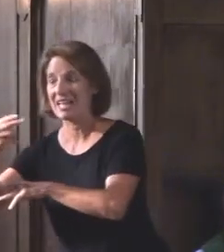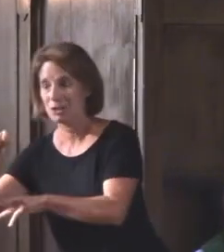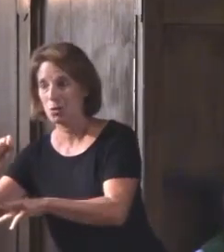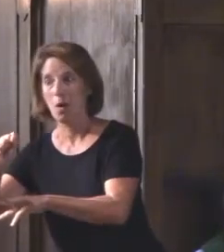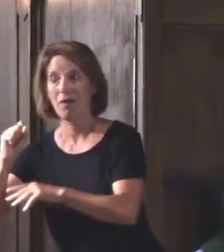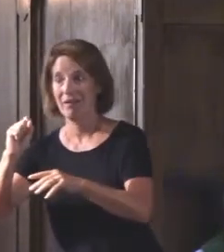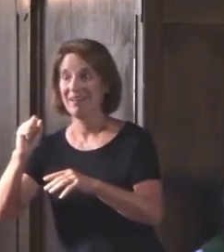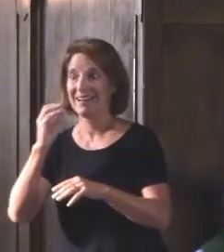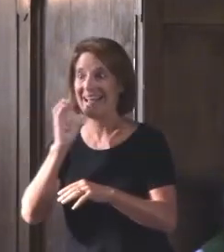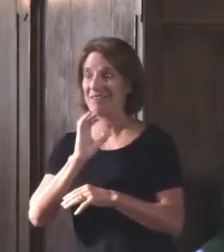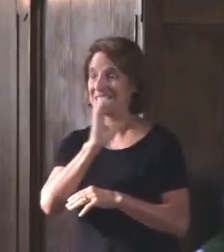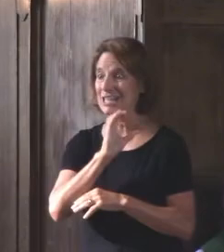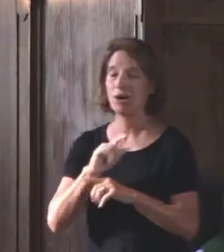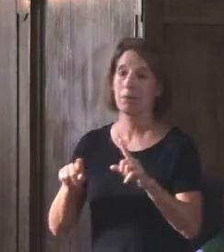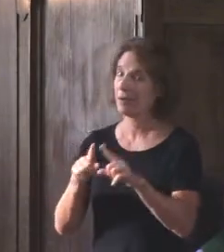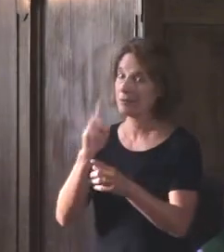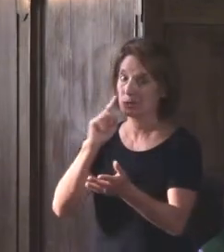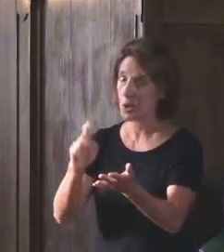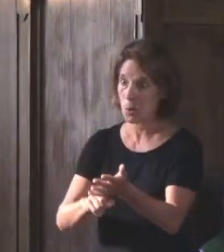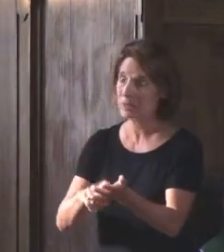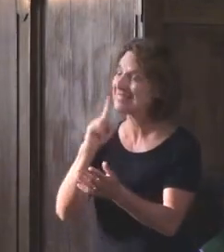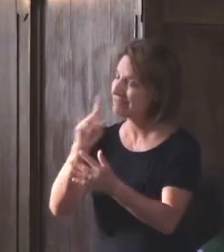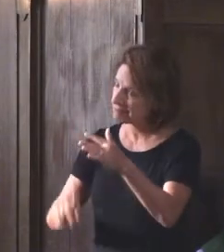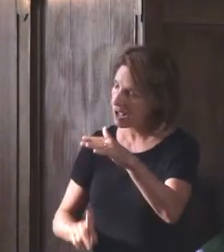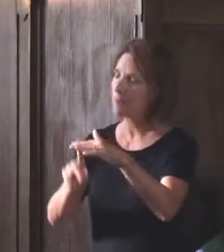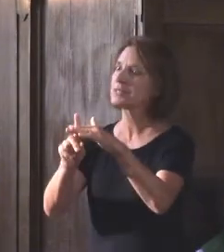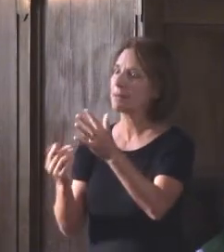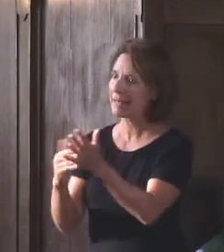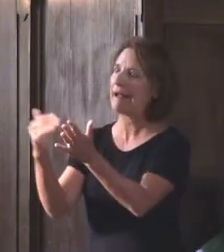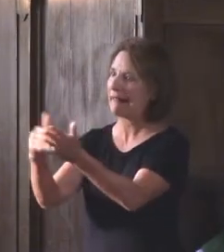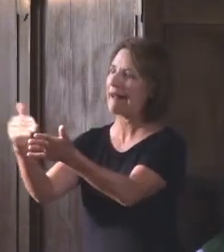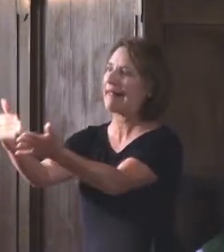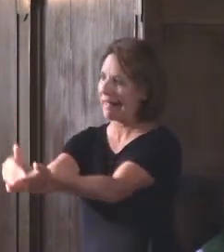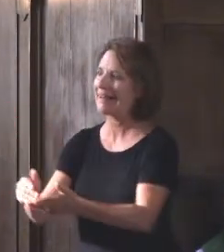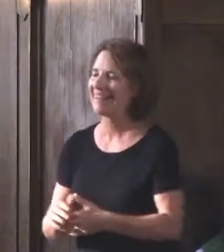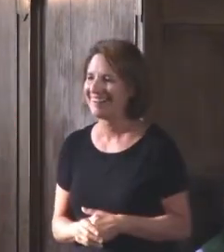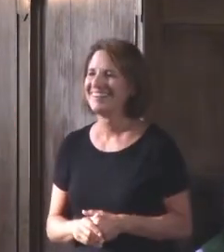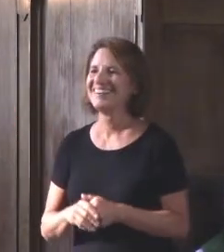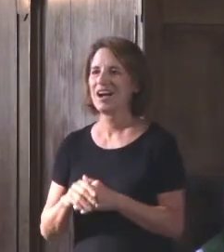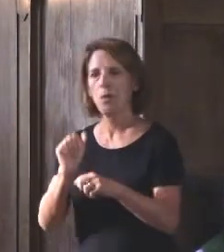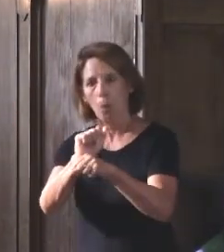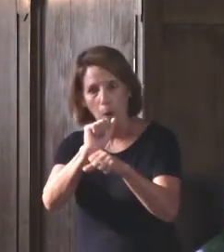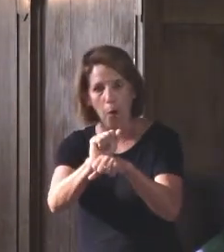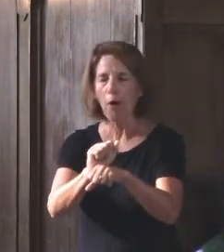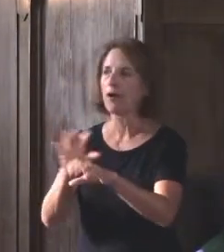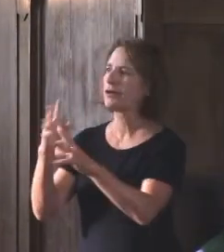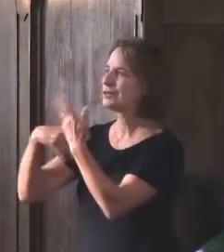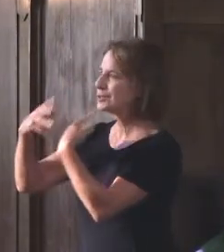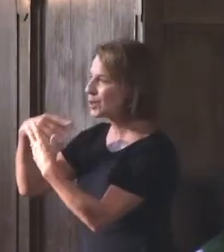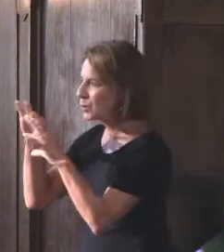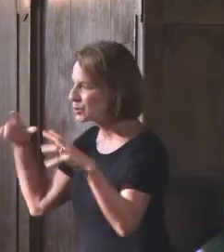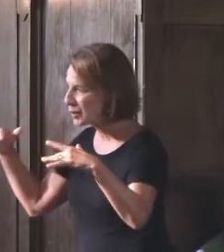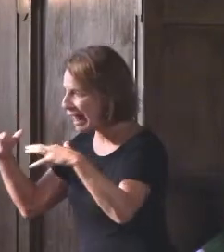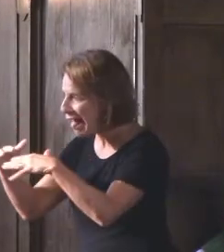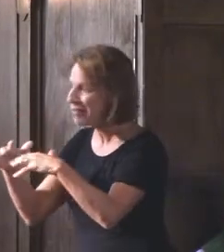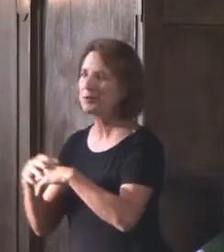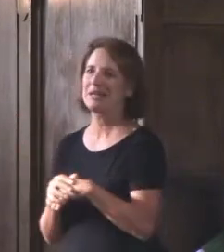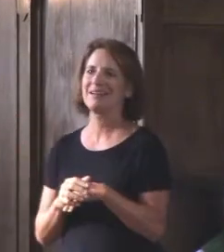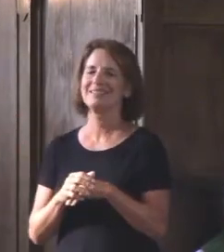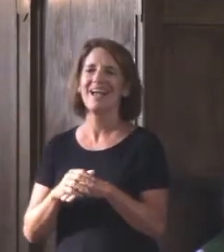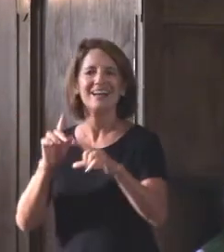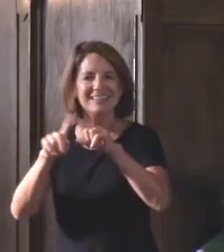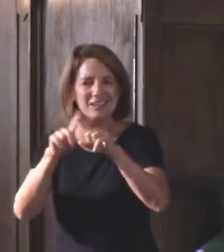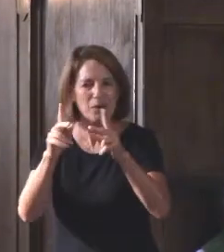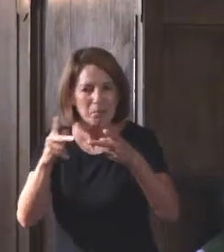But you may have noticed it keeps recurring. It keeps popping up at work, in social gatherings, sometimes even in churches. It's